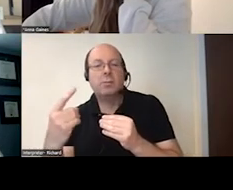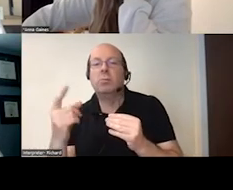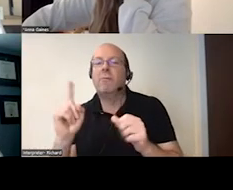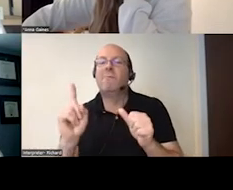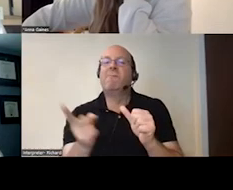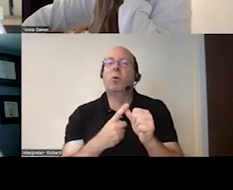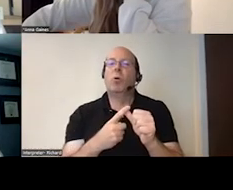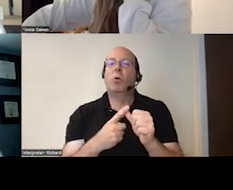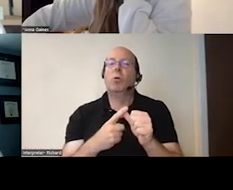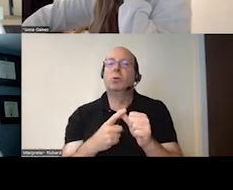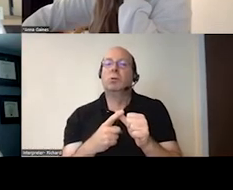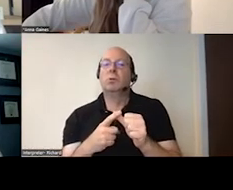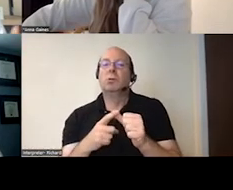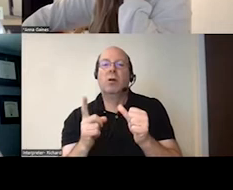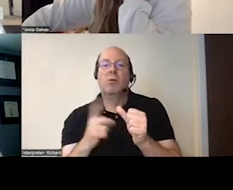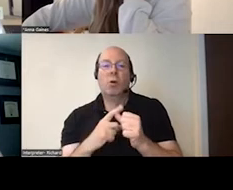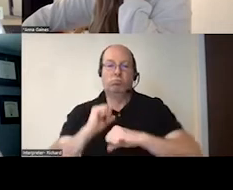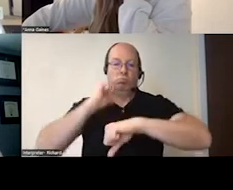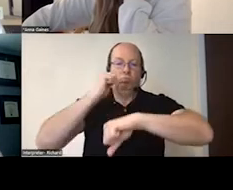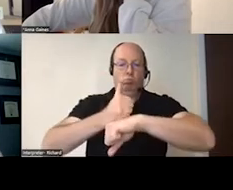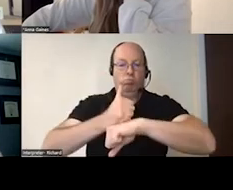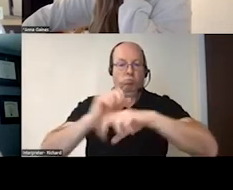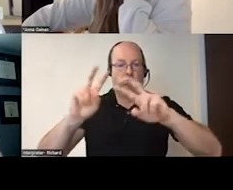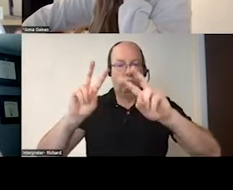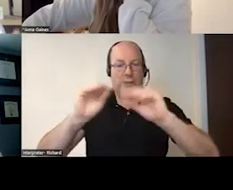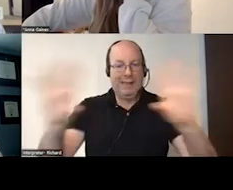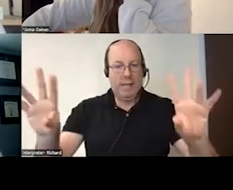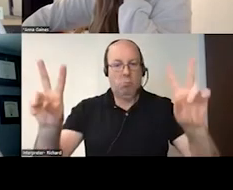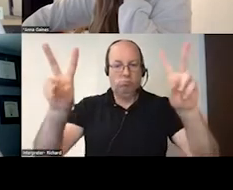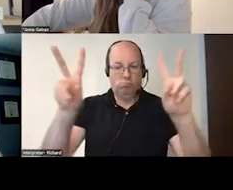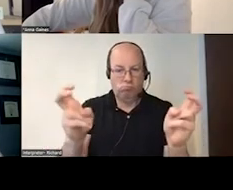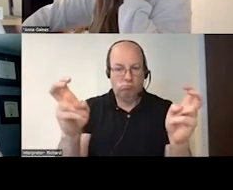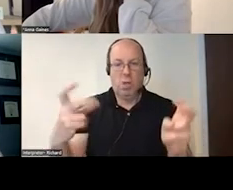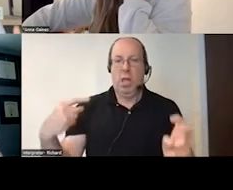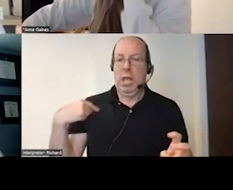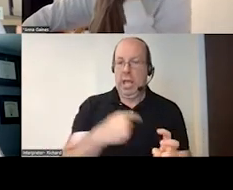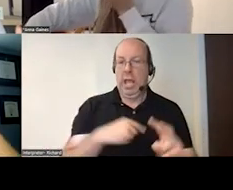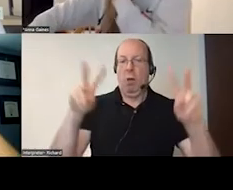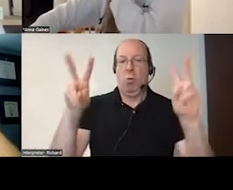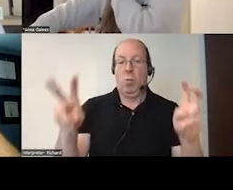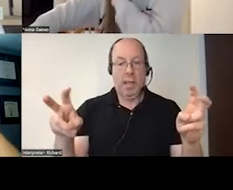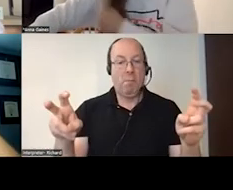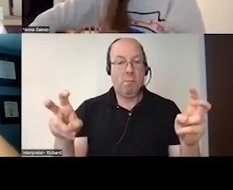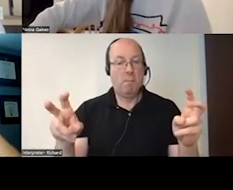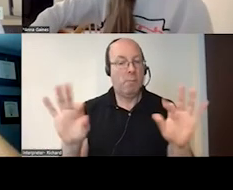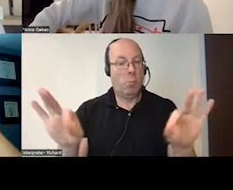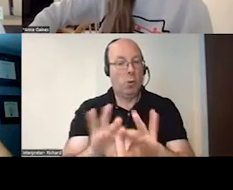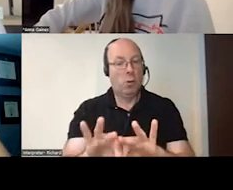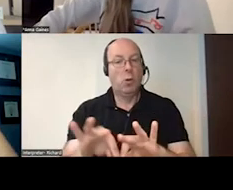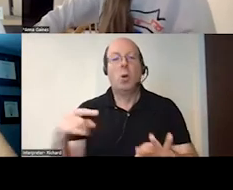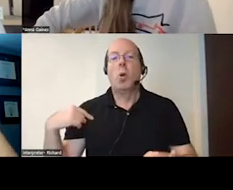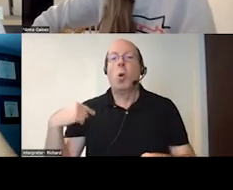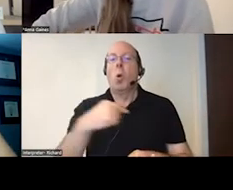who you are as a company and what you want to provide is really important. And so I think that once we kind of, you know, regathered